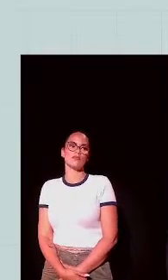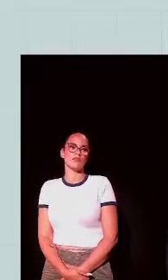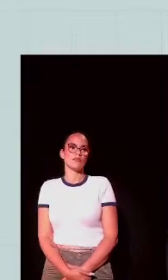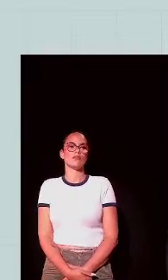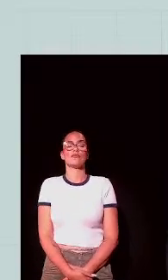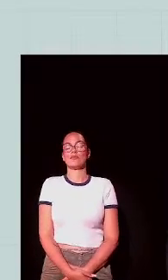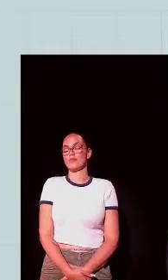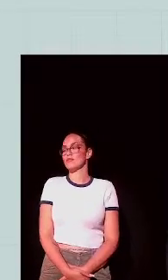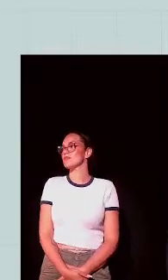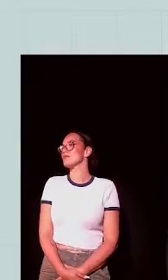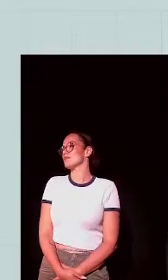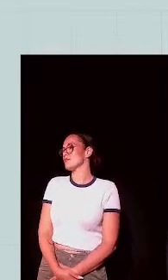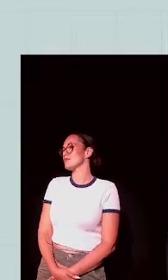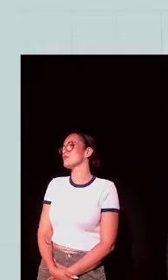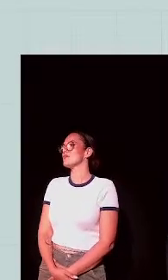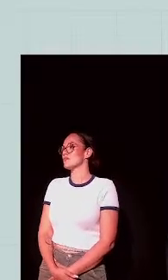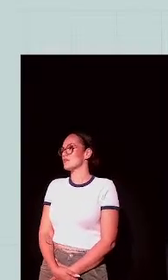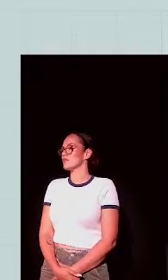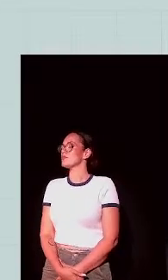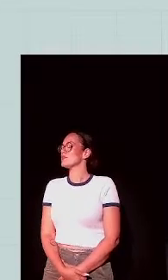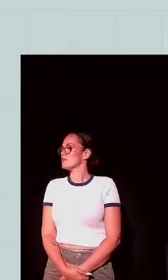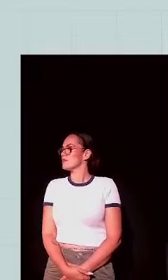yeah.